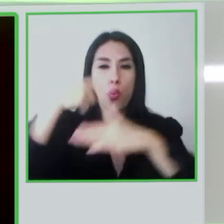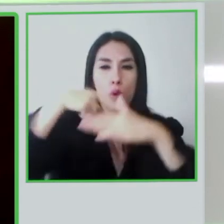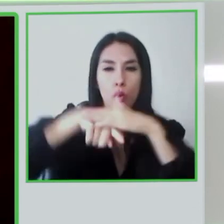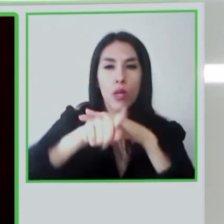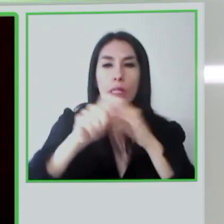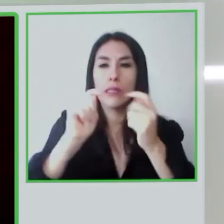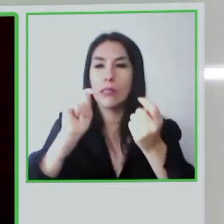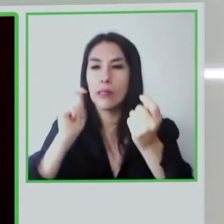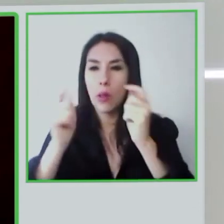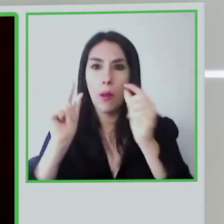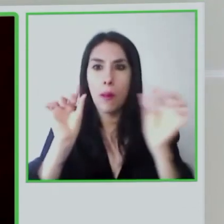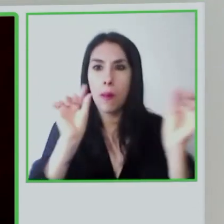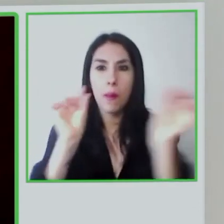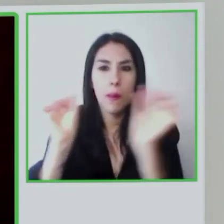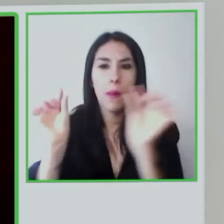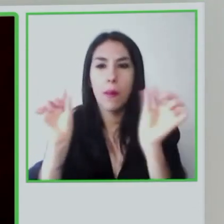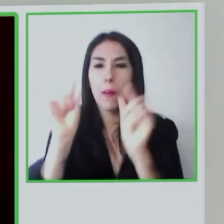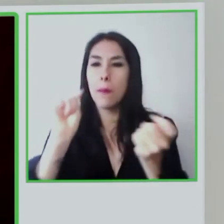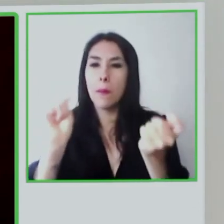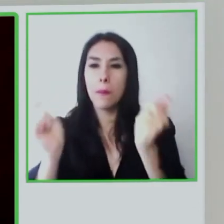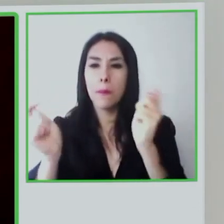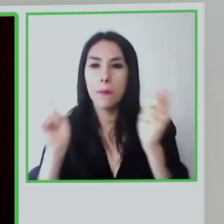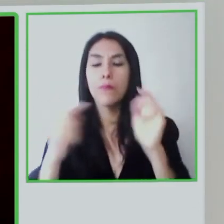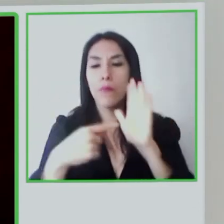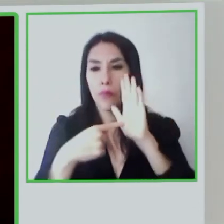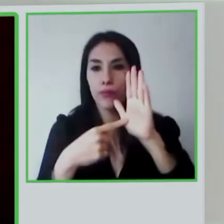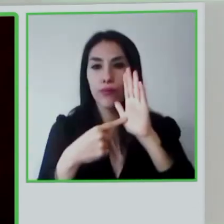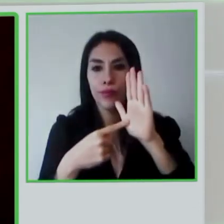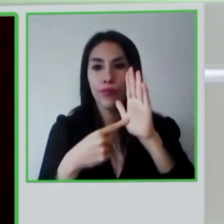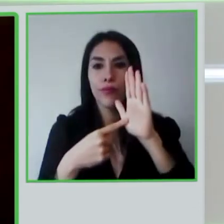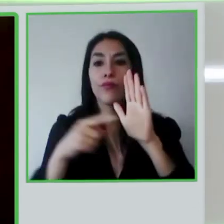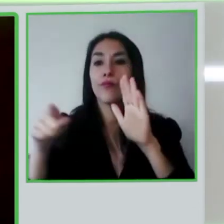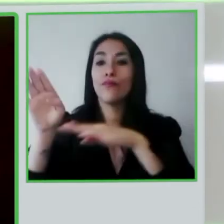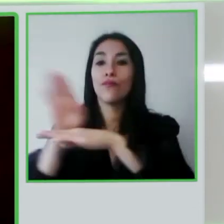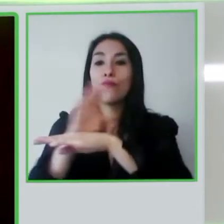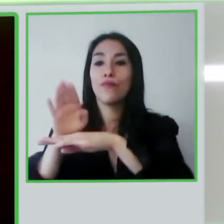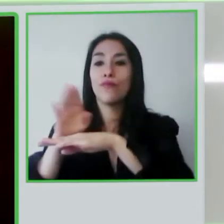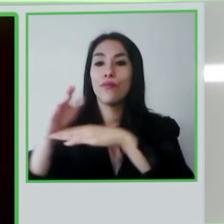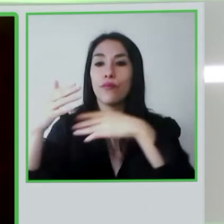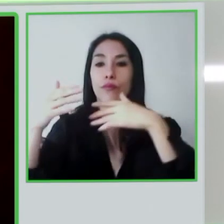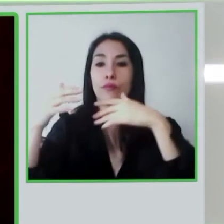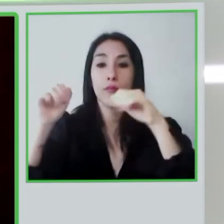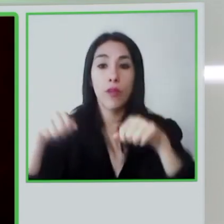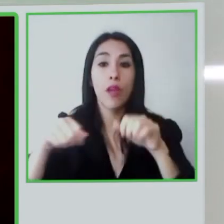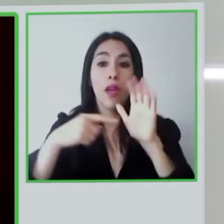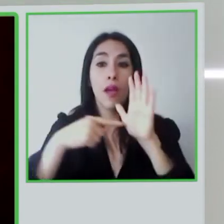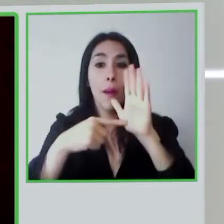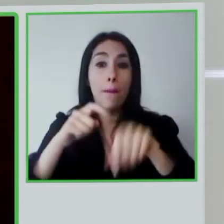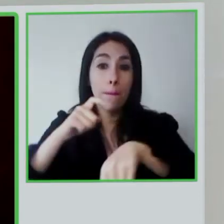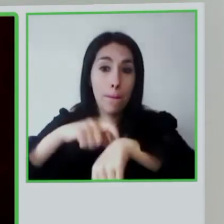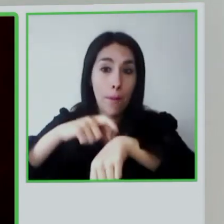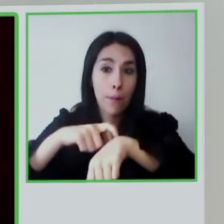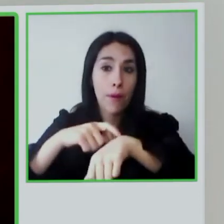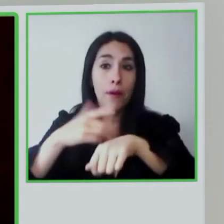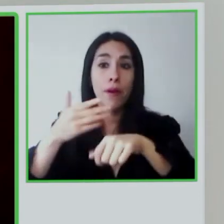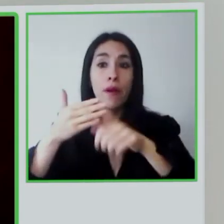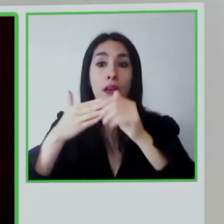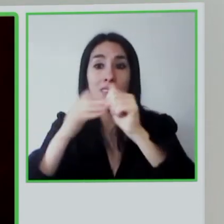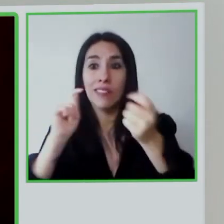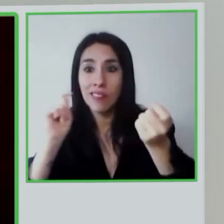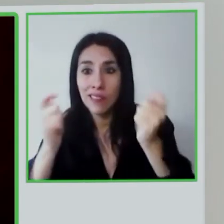request an adjustment, flexible time, any sums or of assistance device,